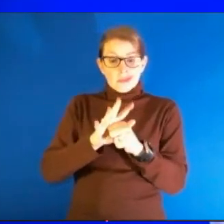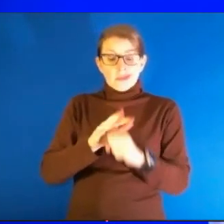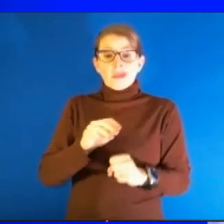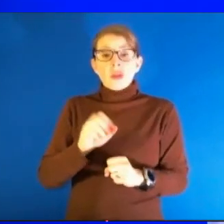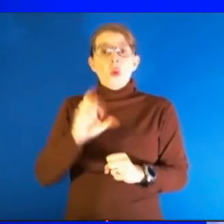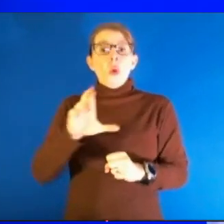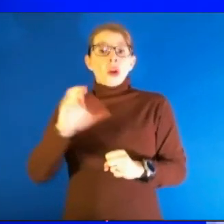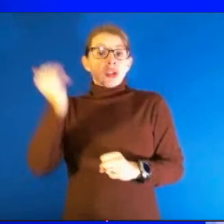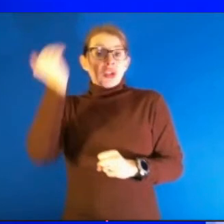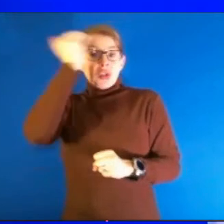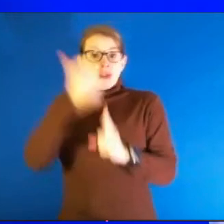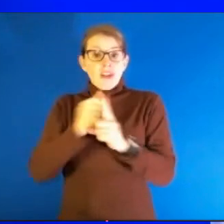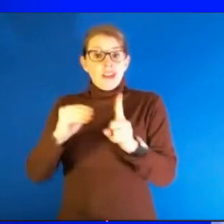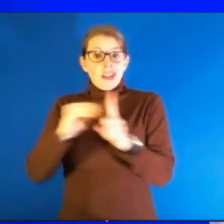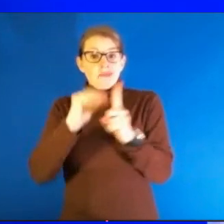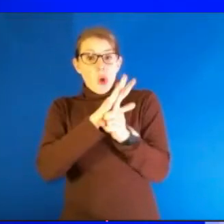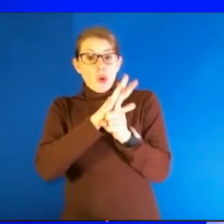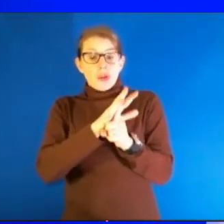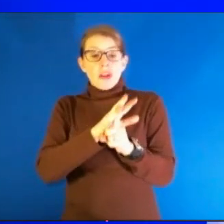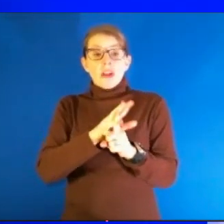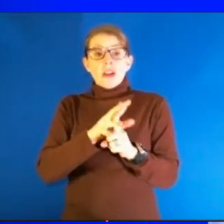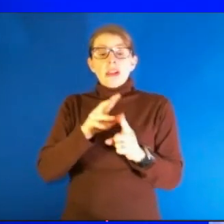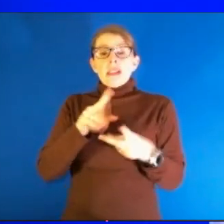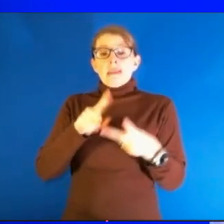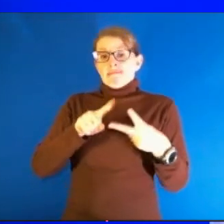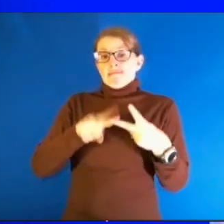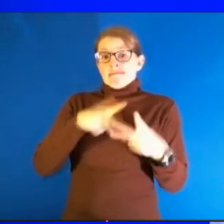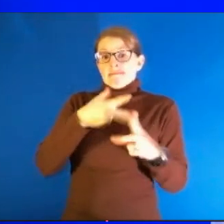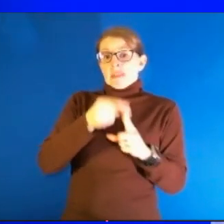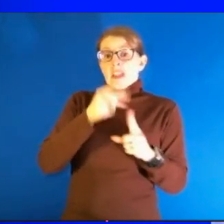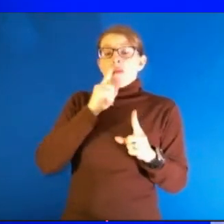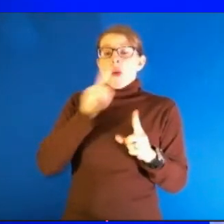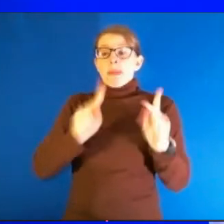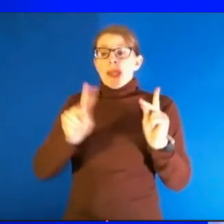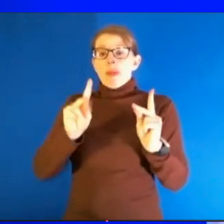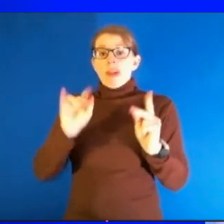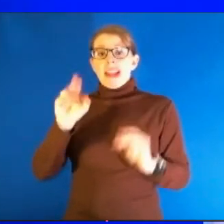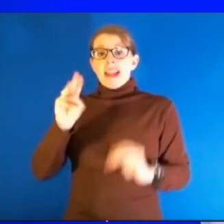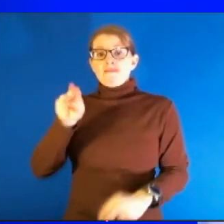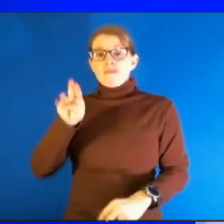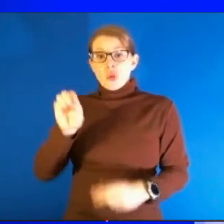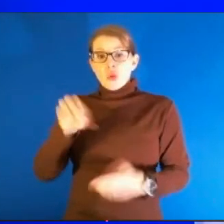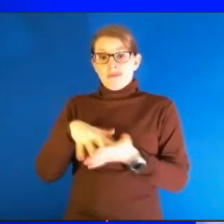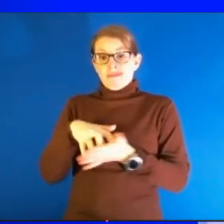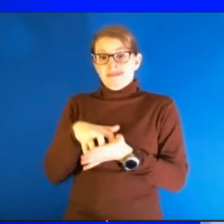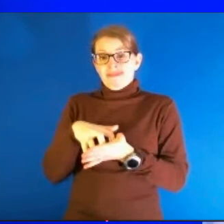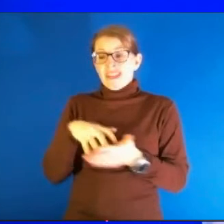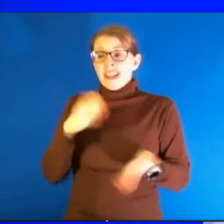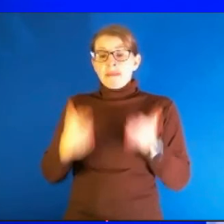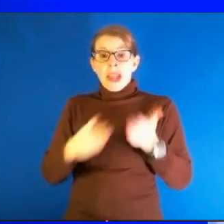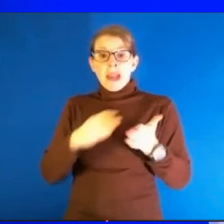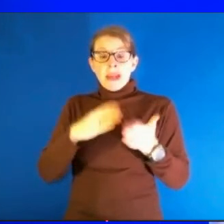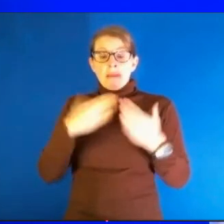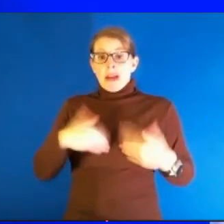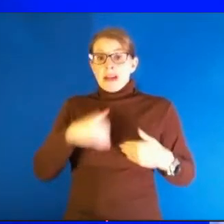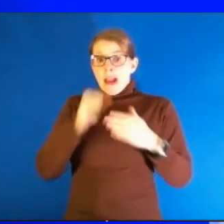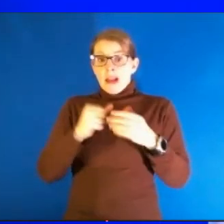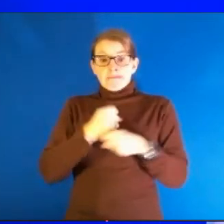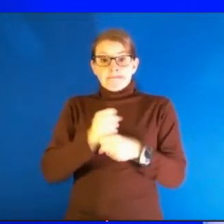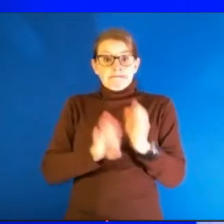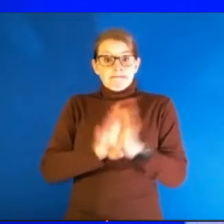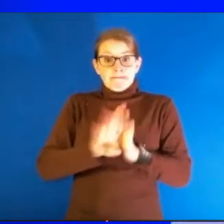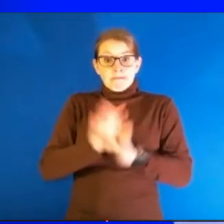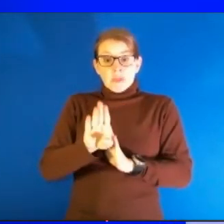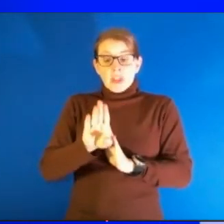have exposure. This is mainly for people who are immune compromised, who may not make an adequate immune response to the vaccine